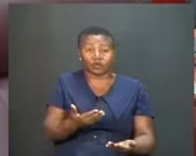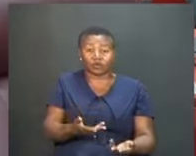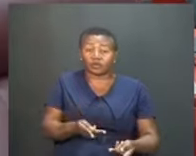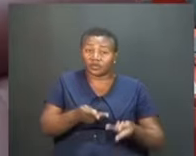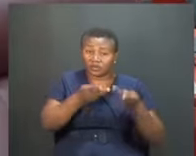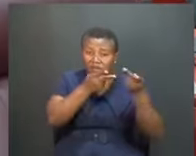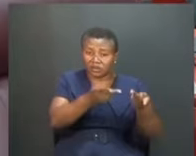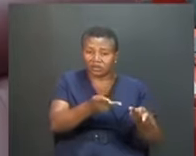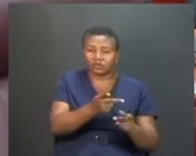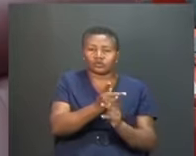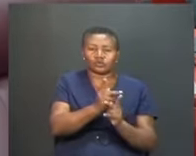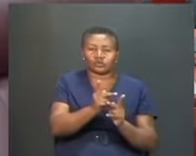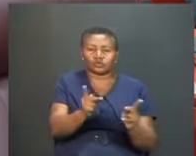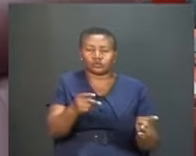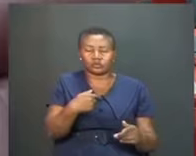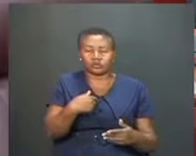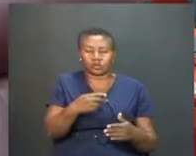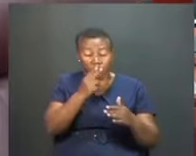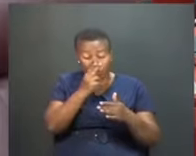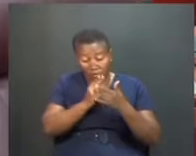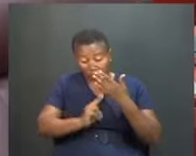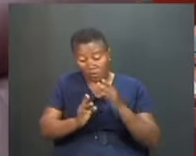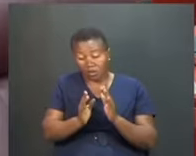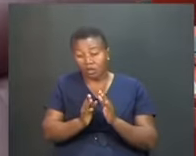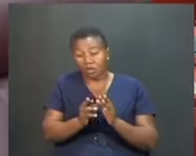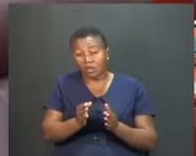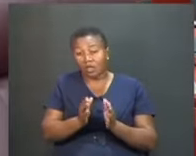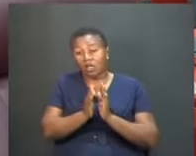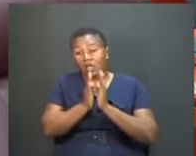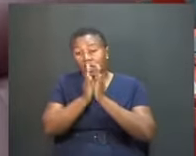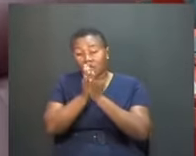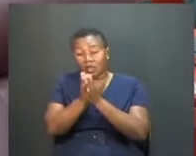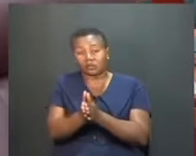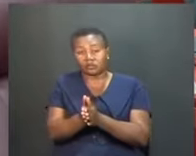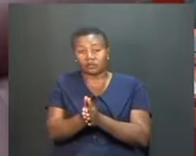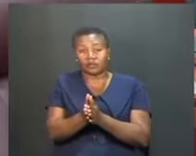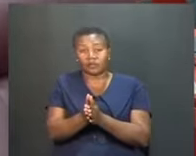humbly request the